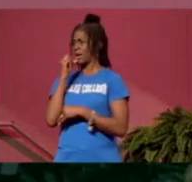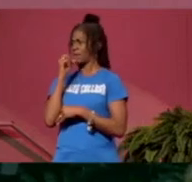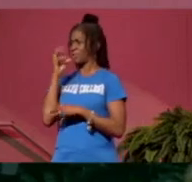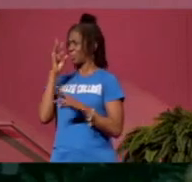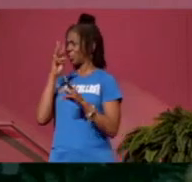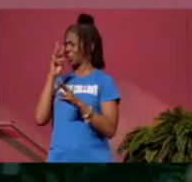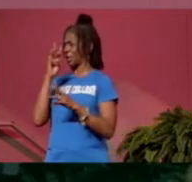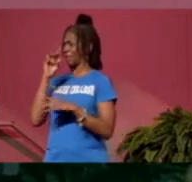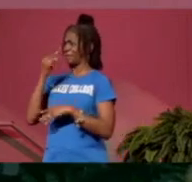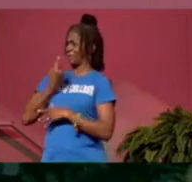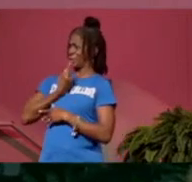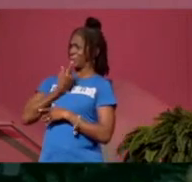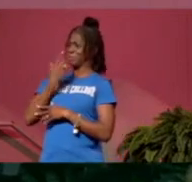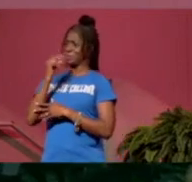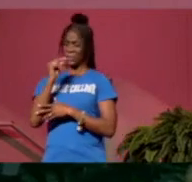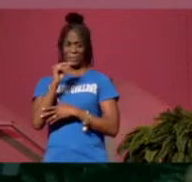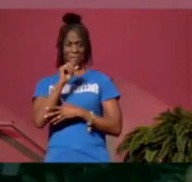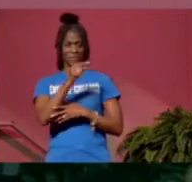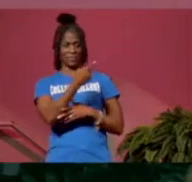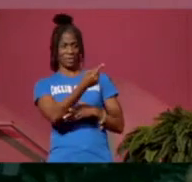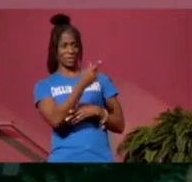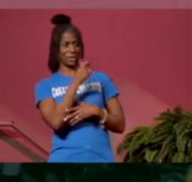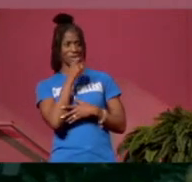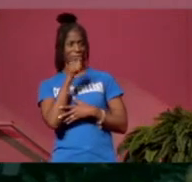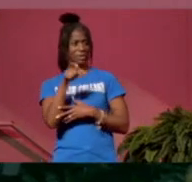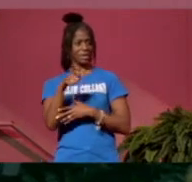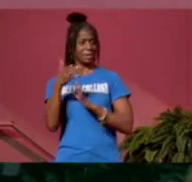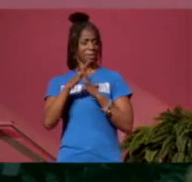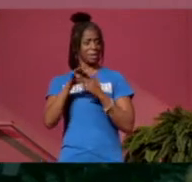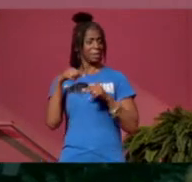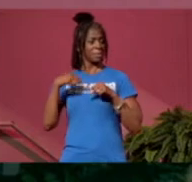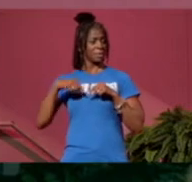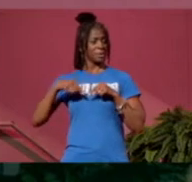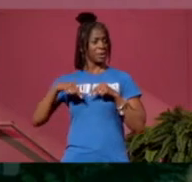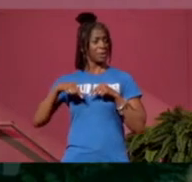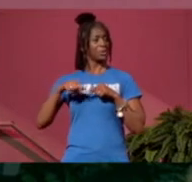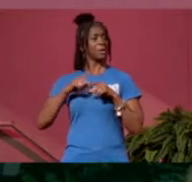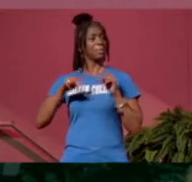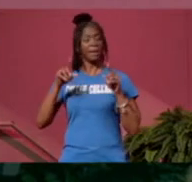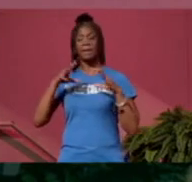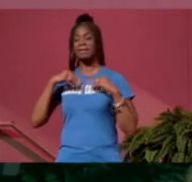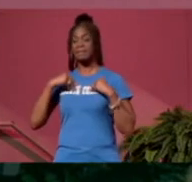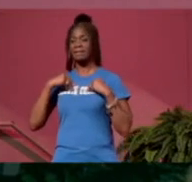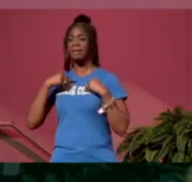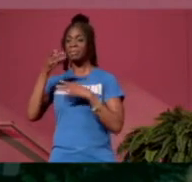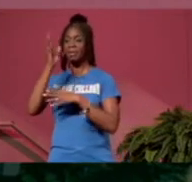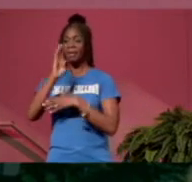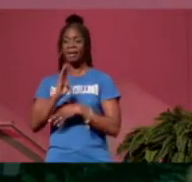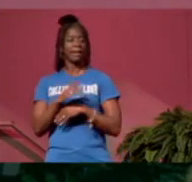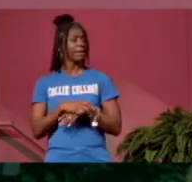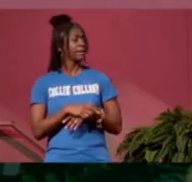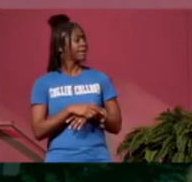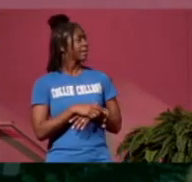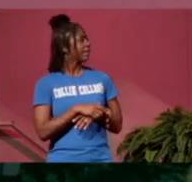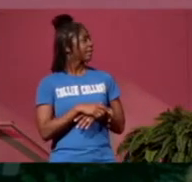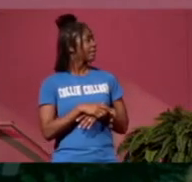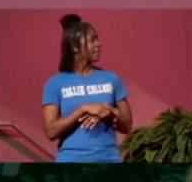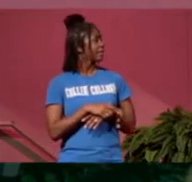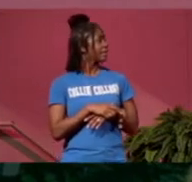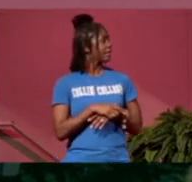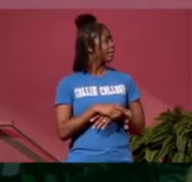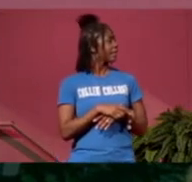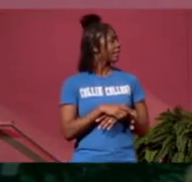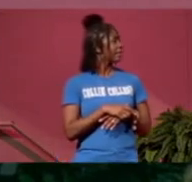worry. You don't have to be nervous. But come on to God. I got one call. One call is for those who